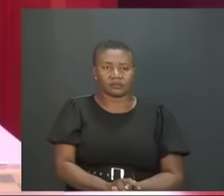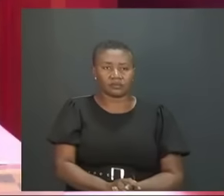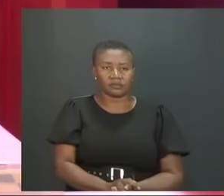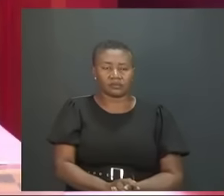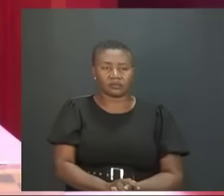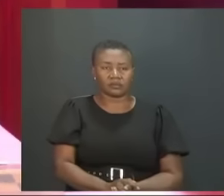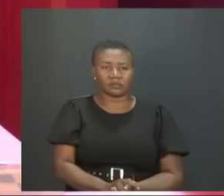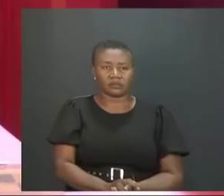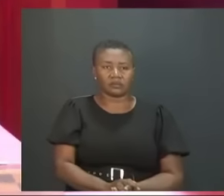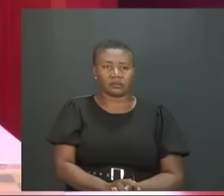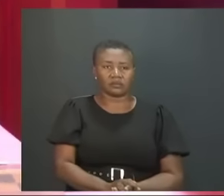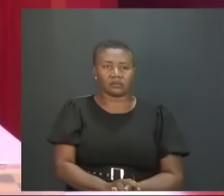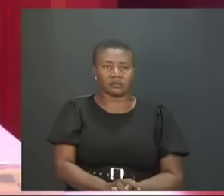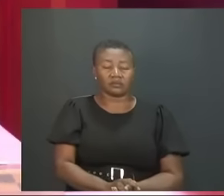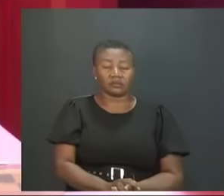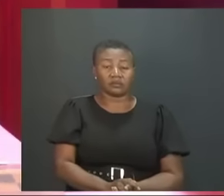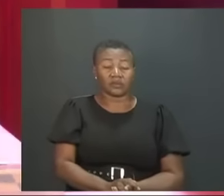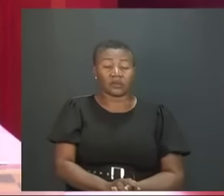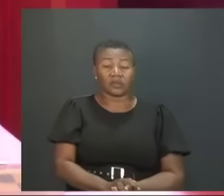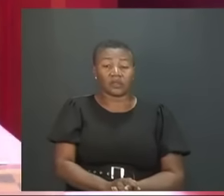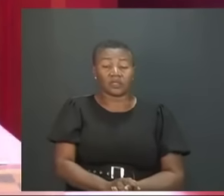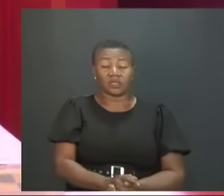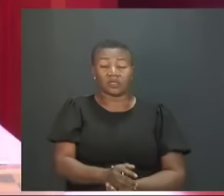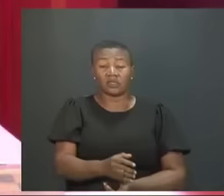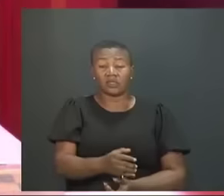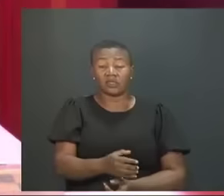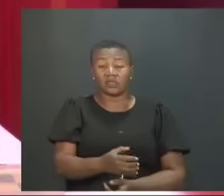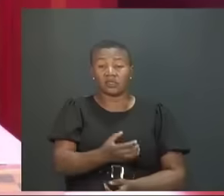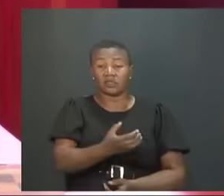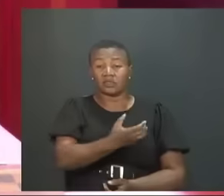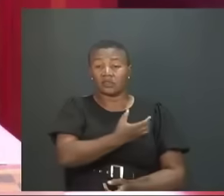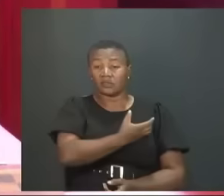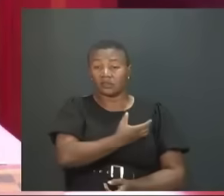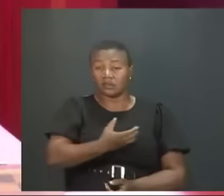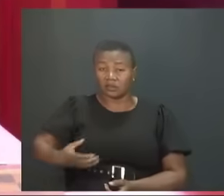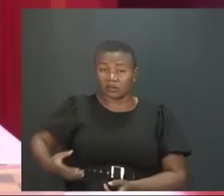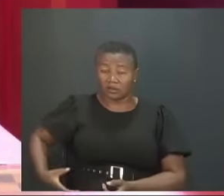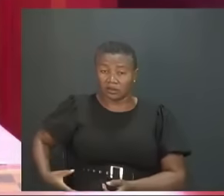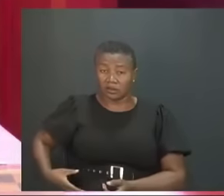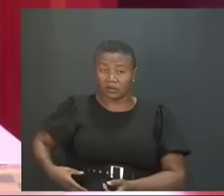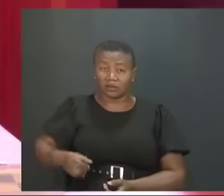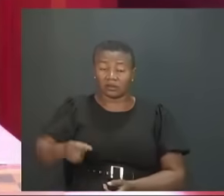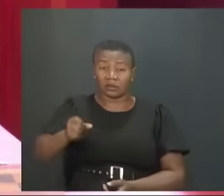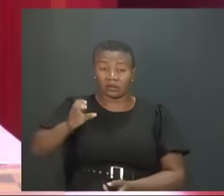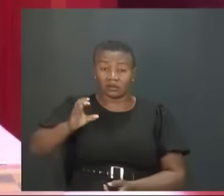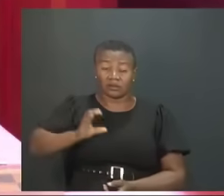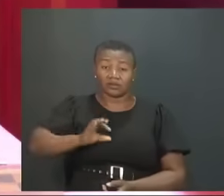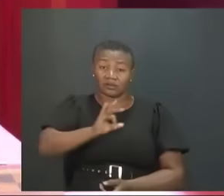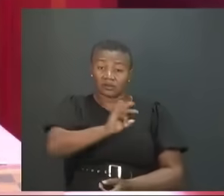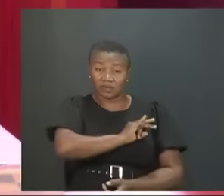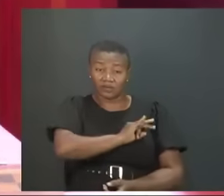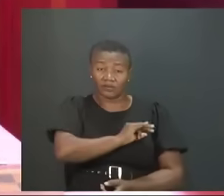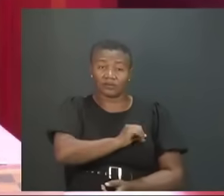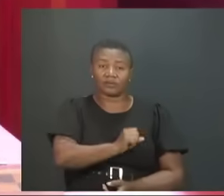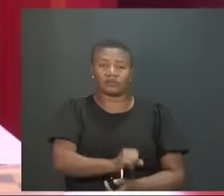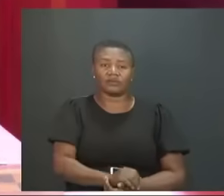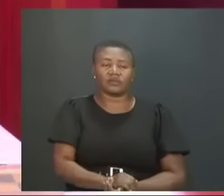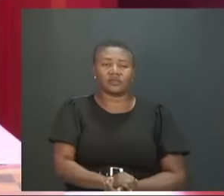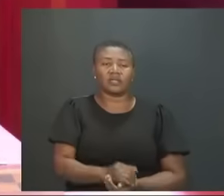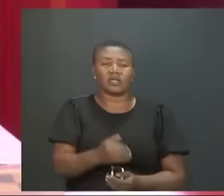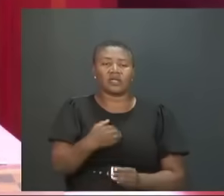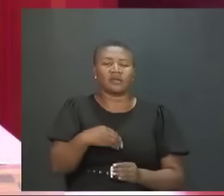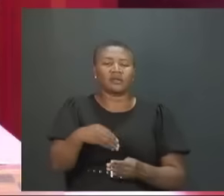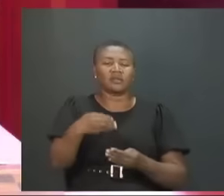the Chief of Staff had issued some directives